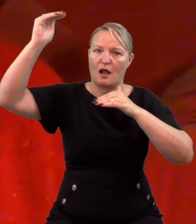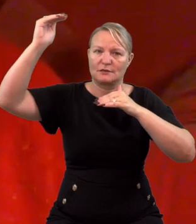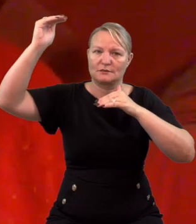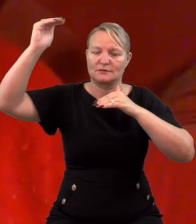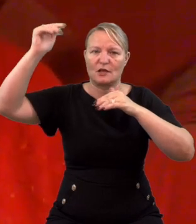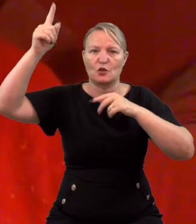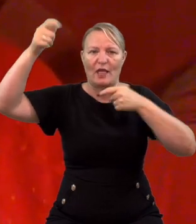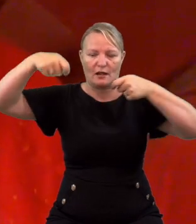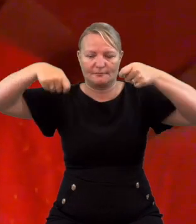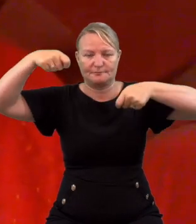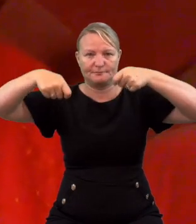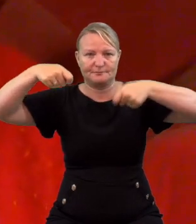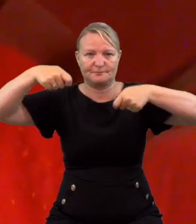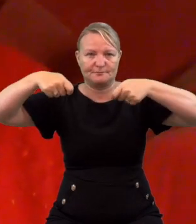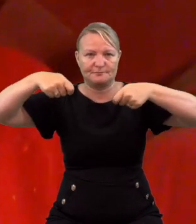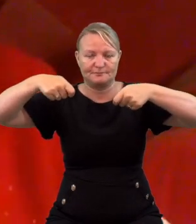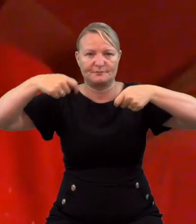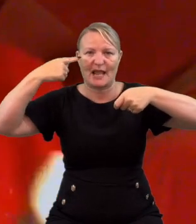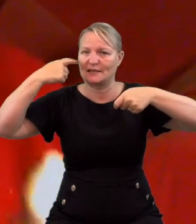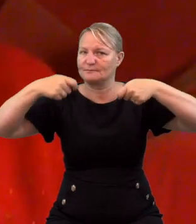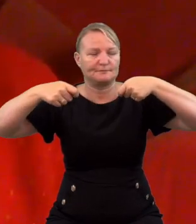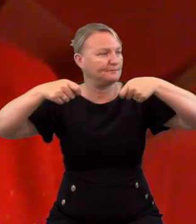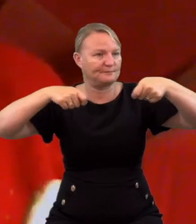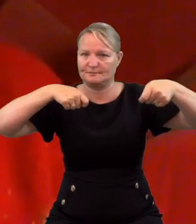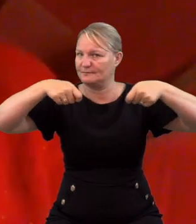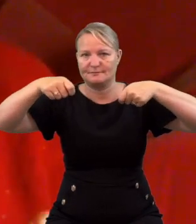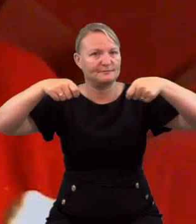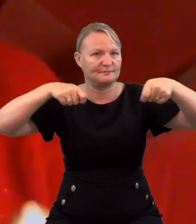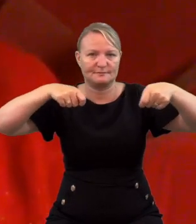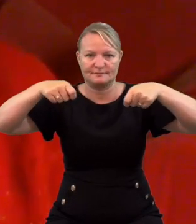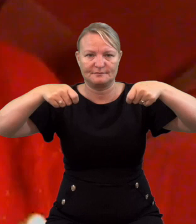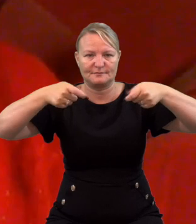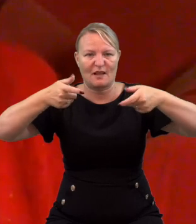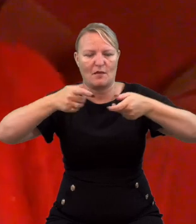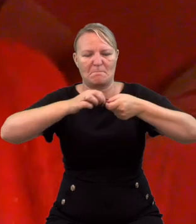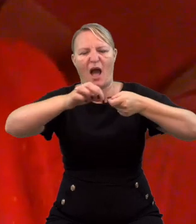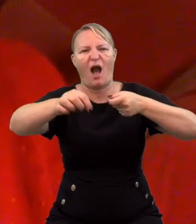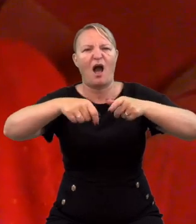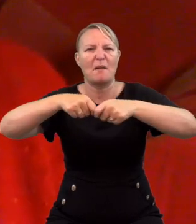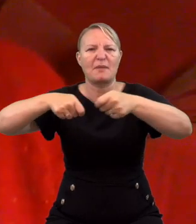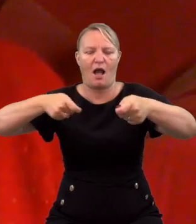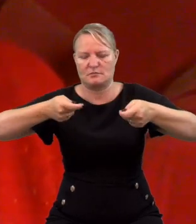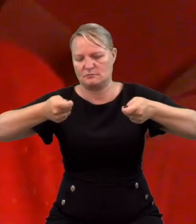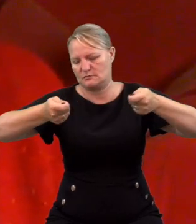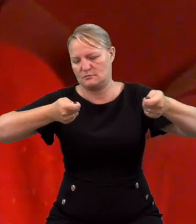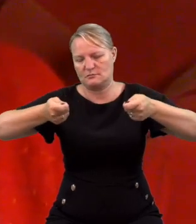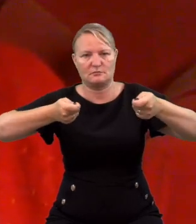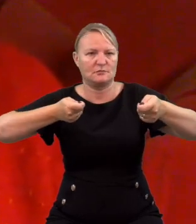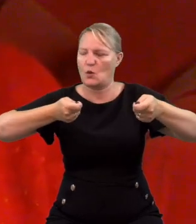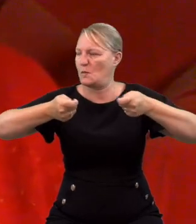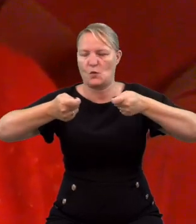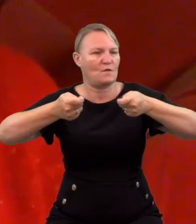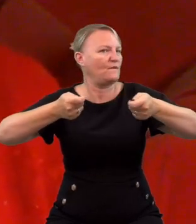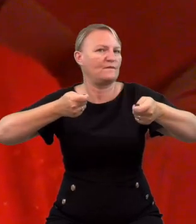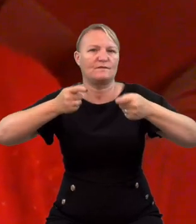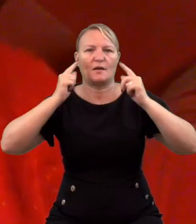they control the head movement with a control bar in front of them. So the way they move that